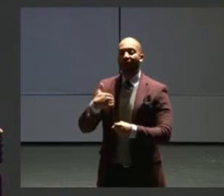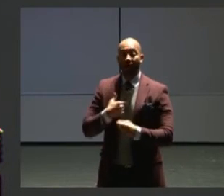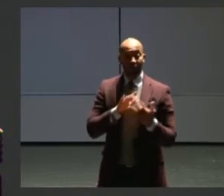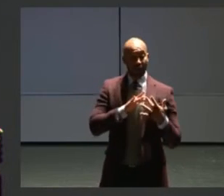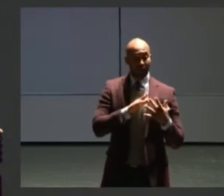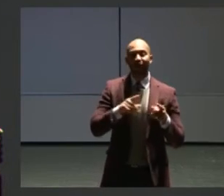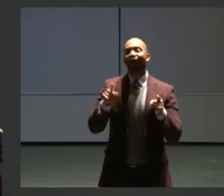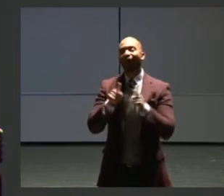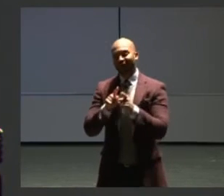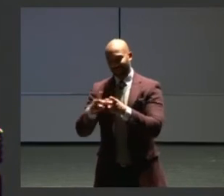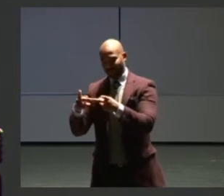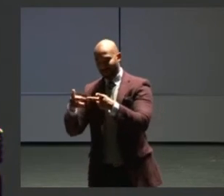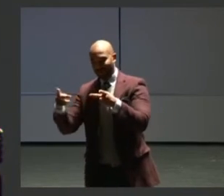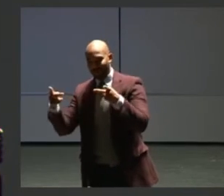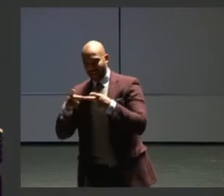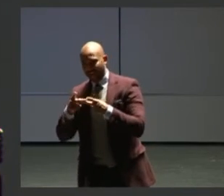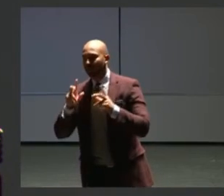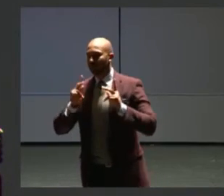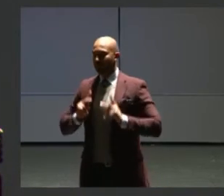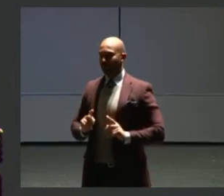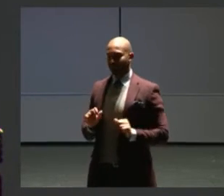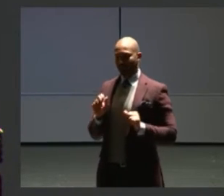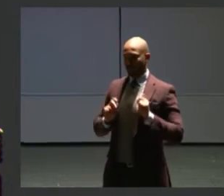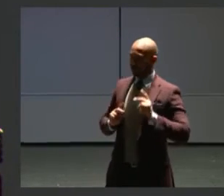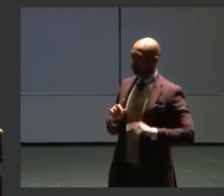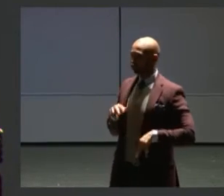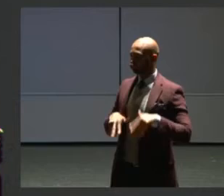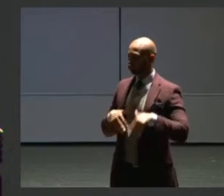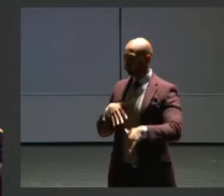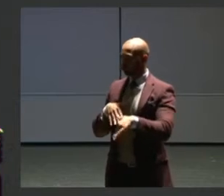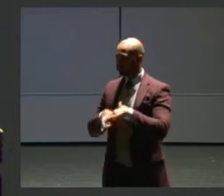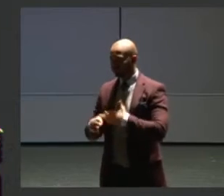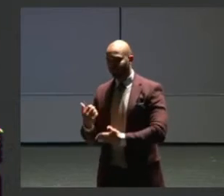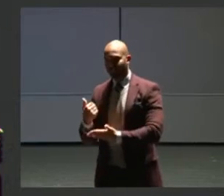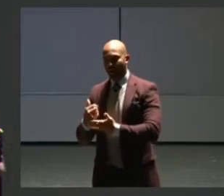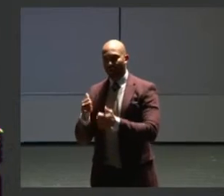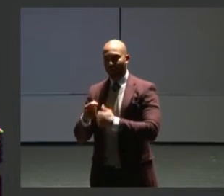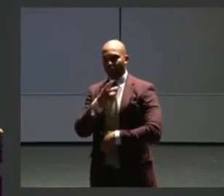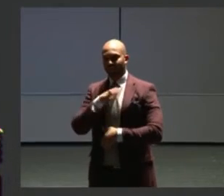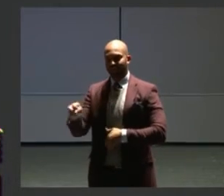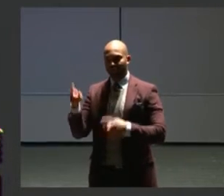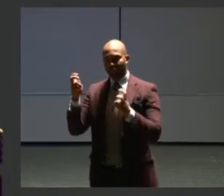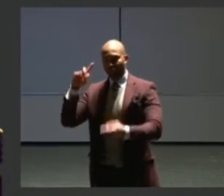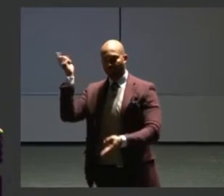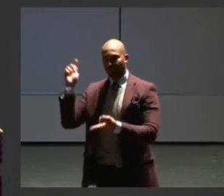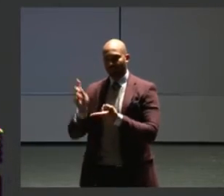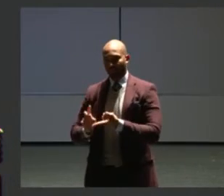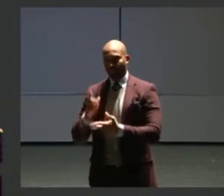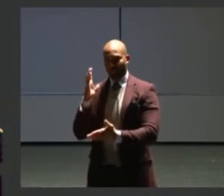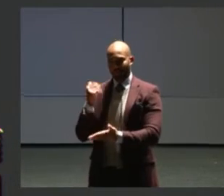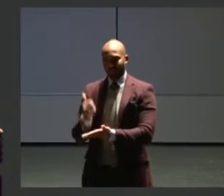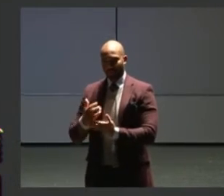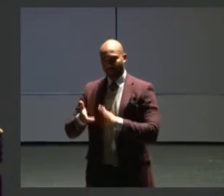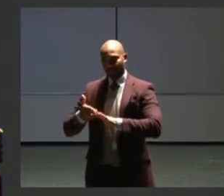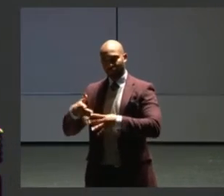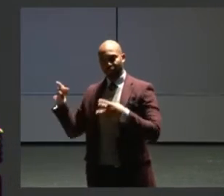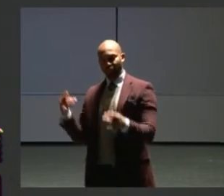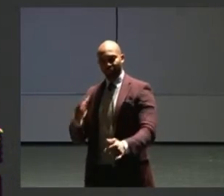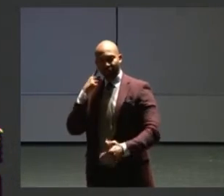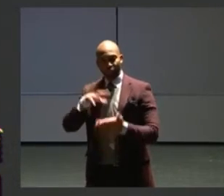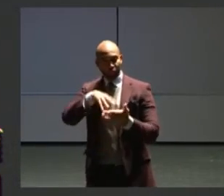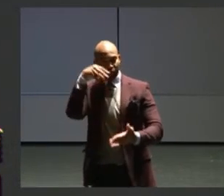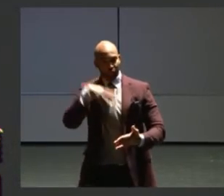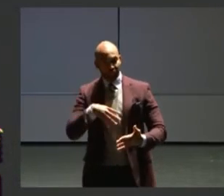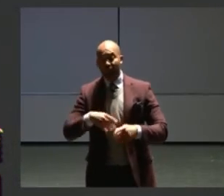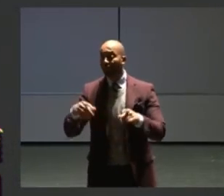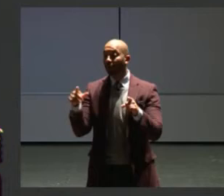will, that's really going to make things a lot easier. A lot of the transition issues will be minimized through this. And then finally, we know